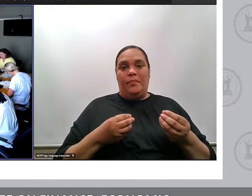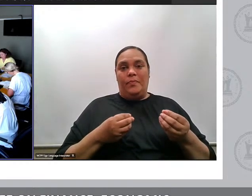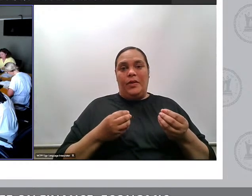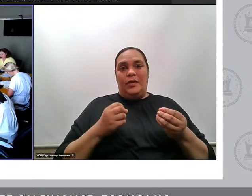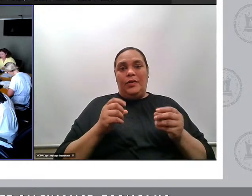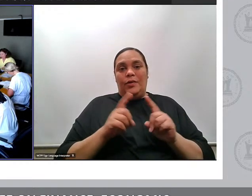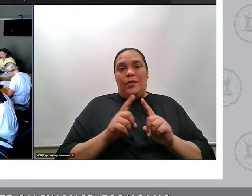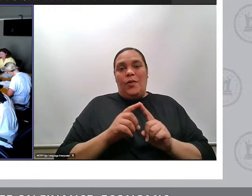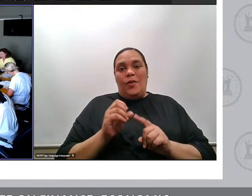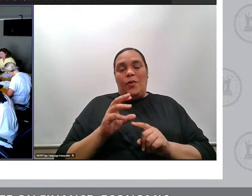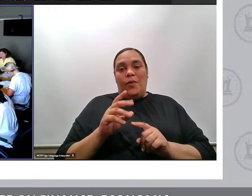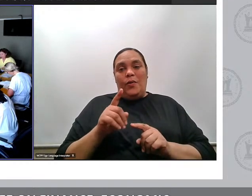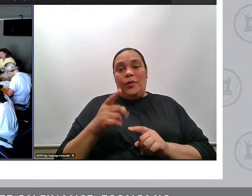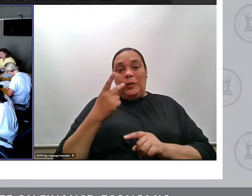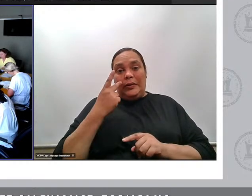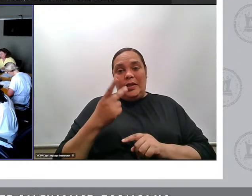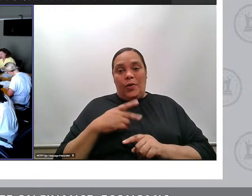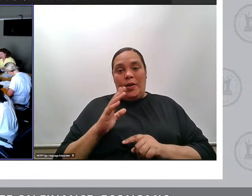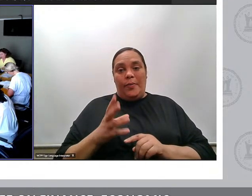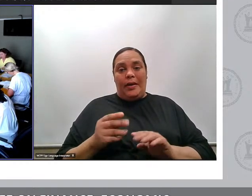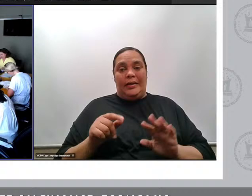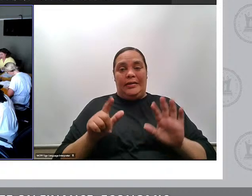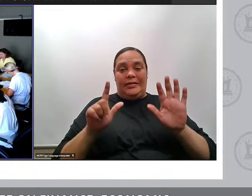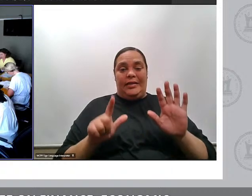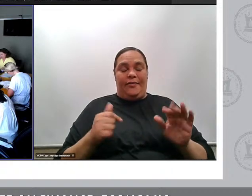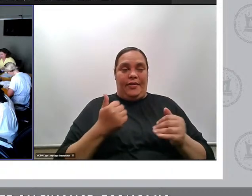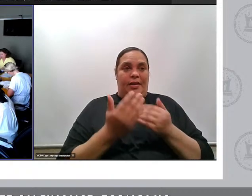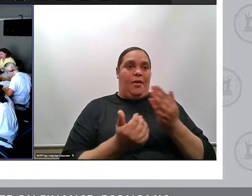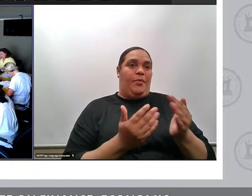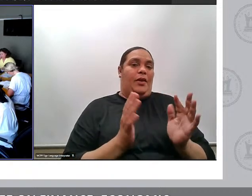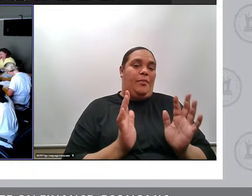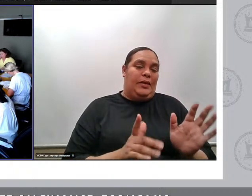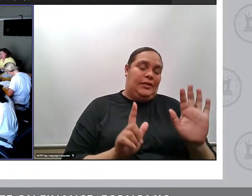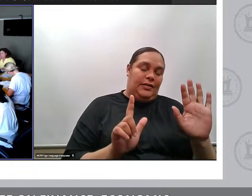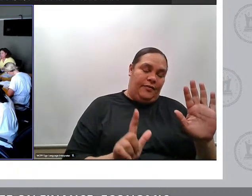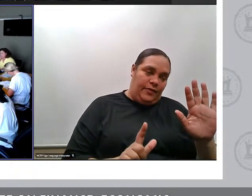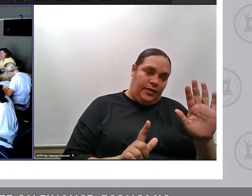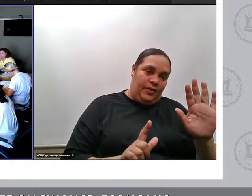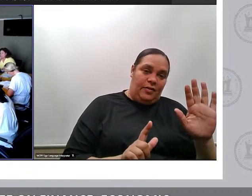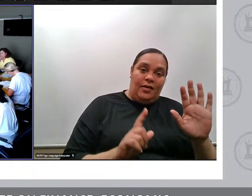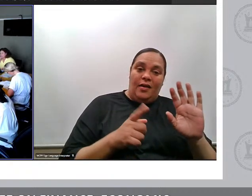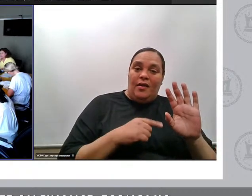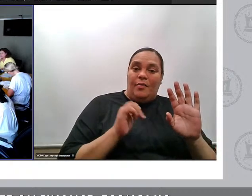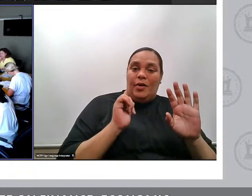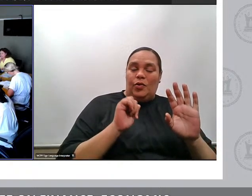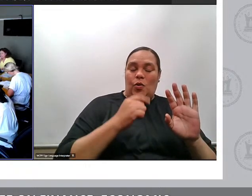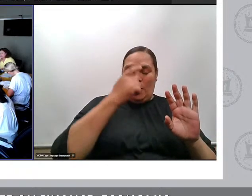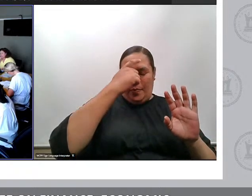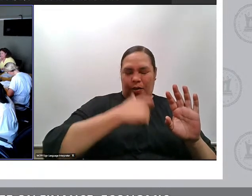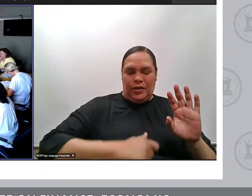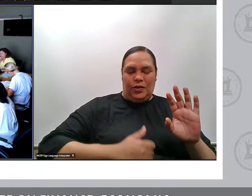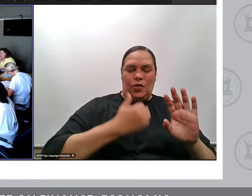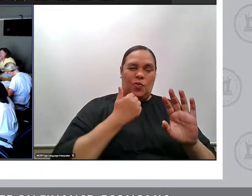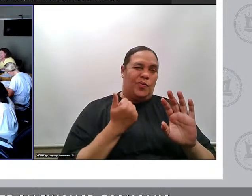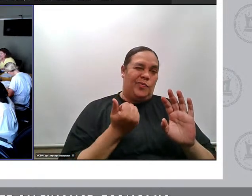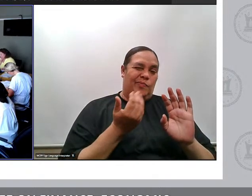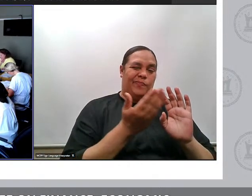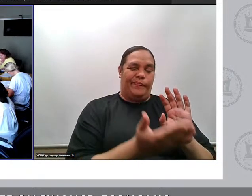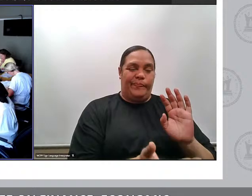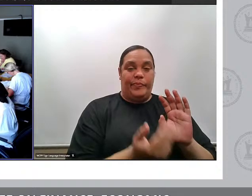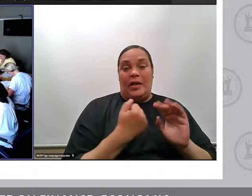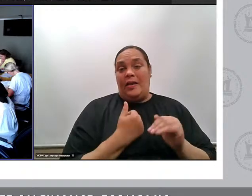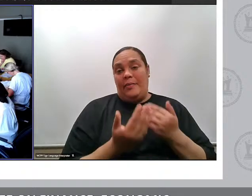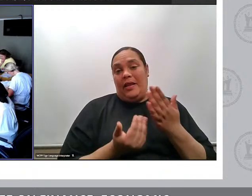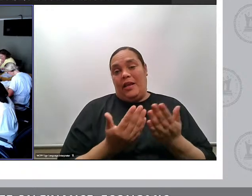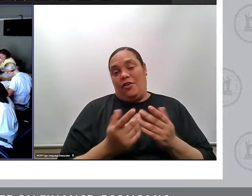note, we only received 7 applications in terms of persons who had submitted an